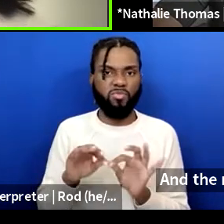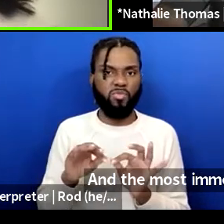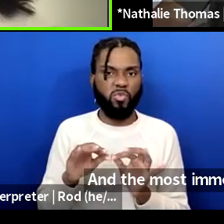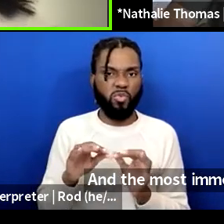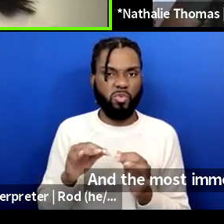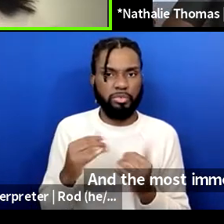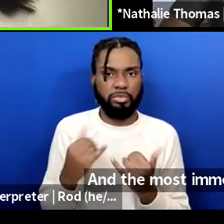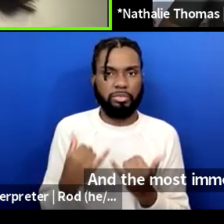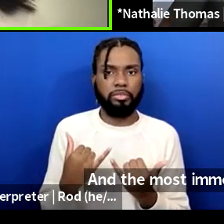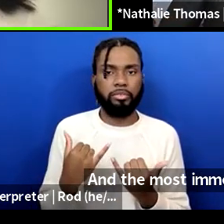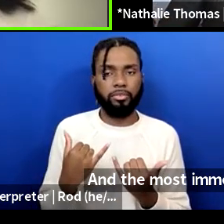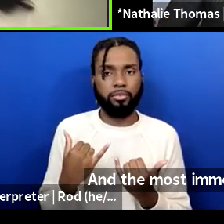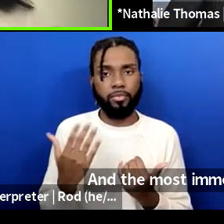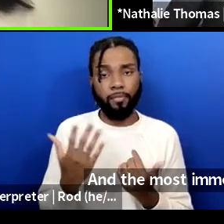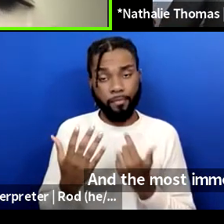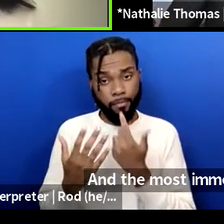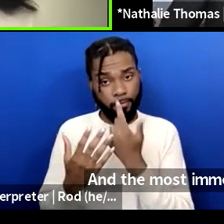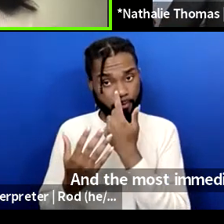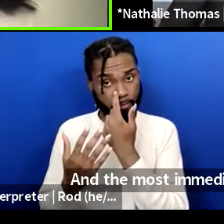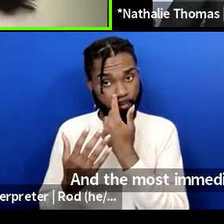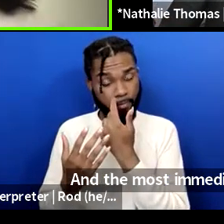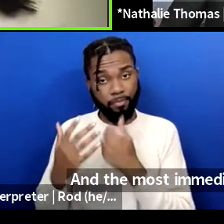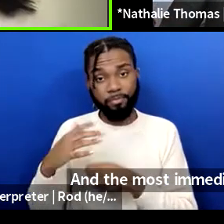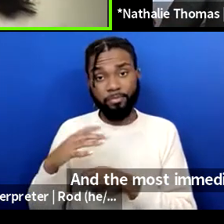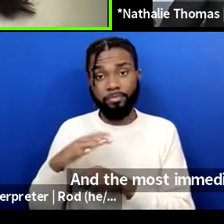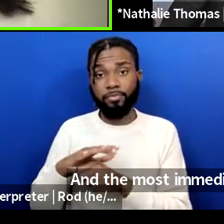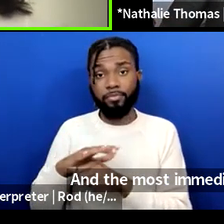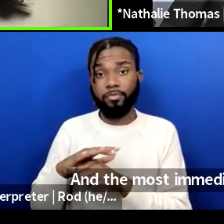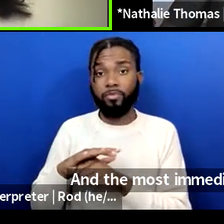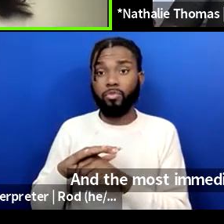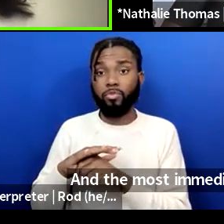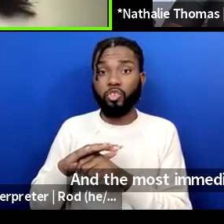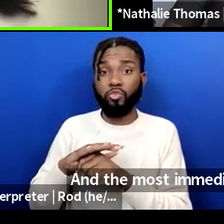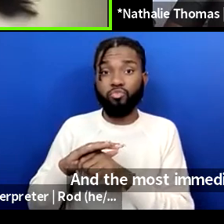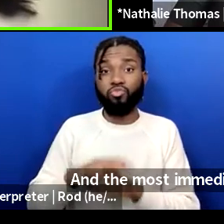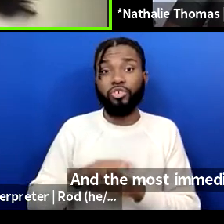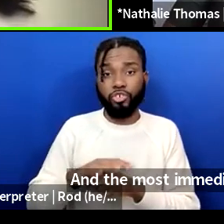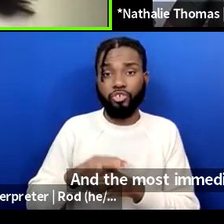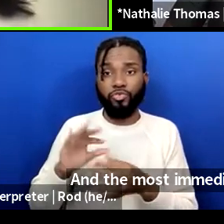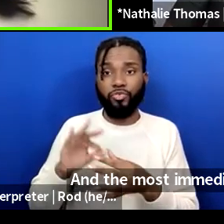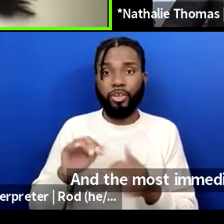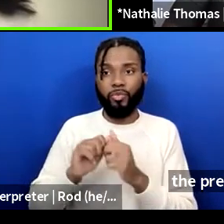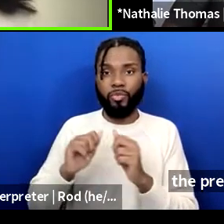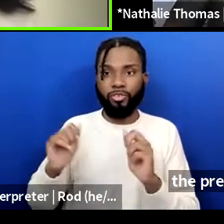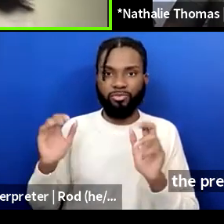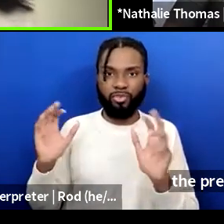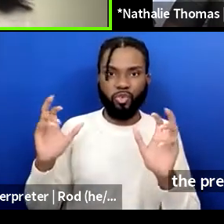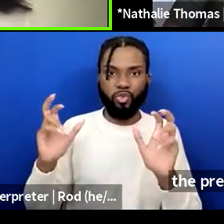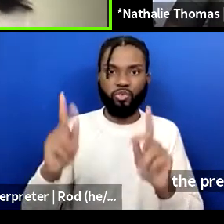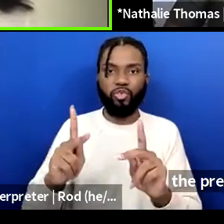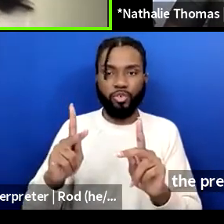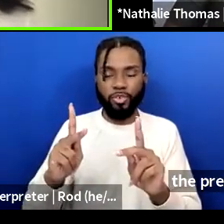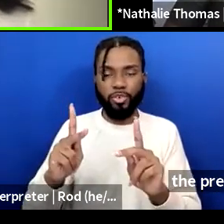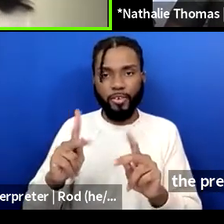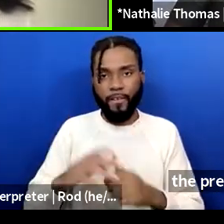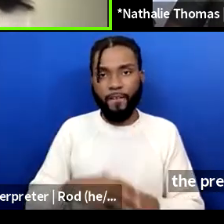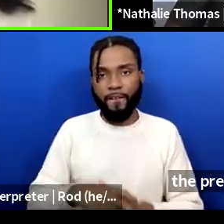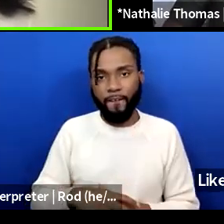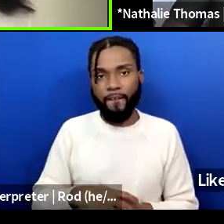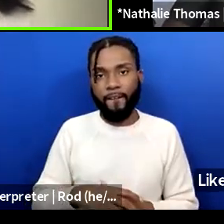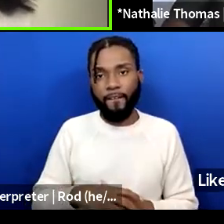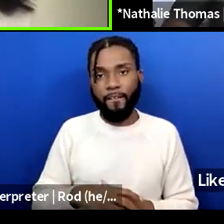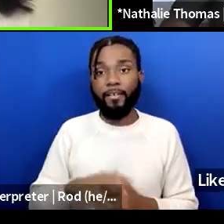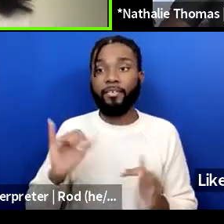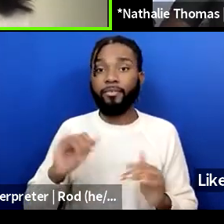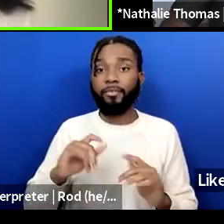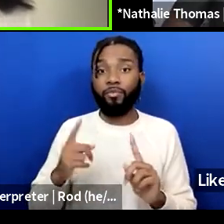is that the pressure of the return, like first of all, like the